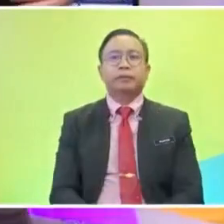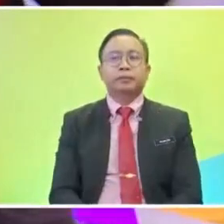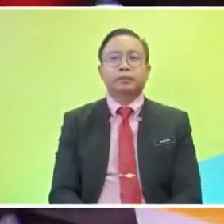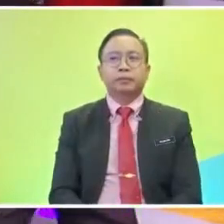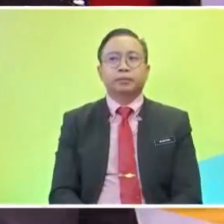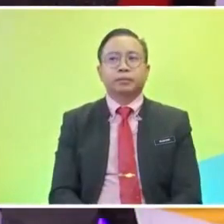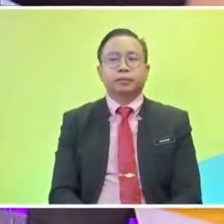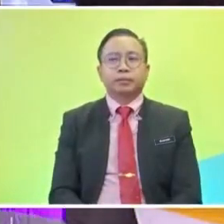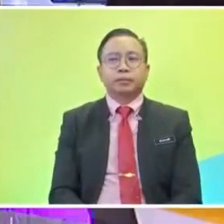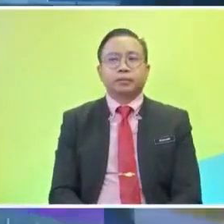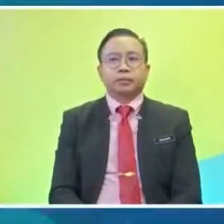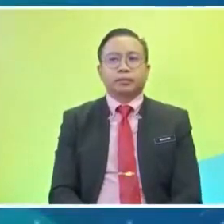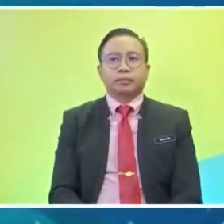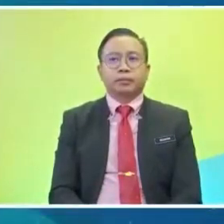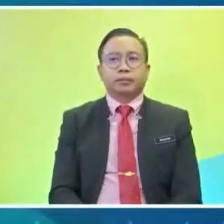ahead.